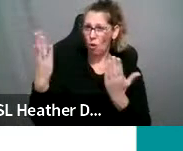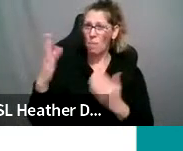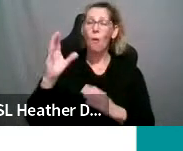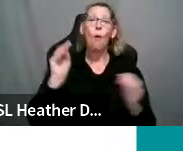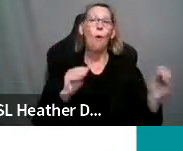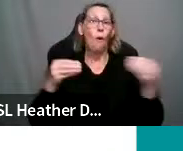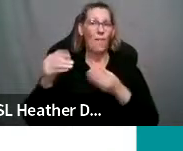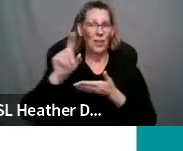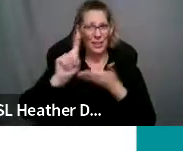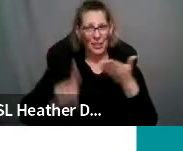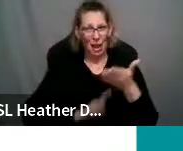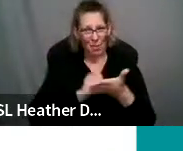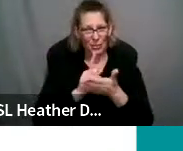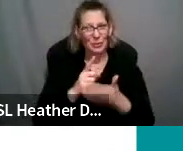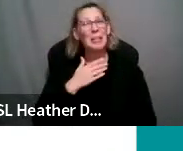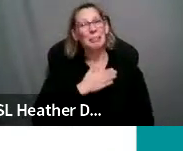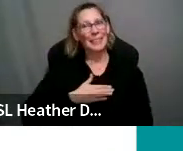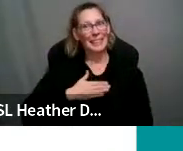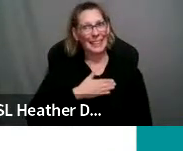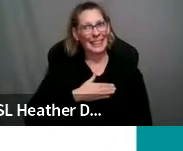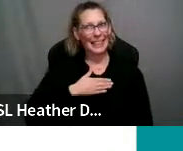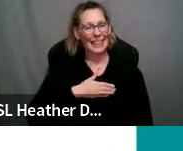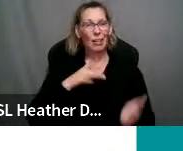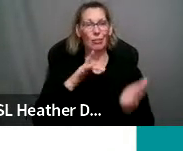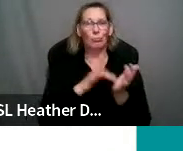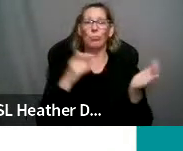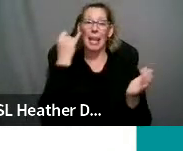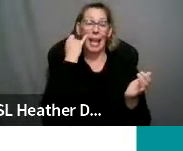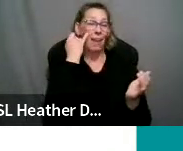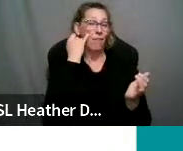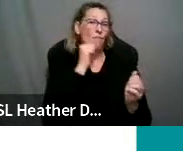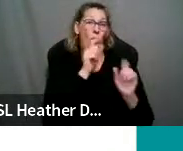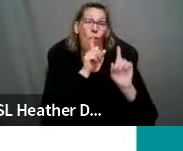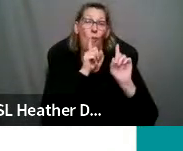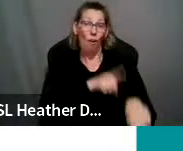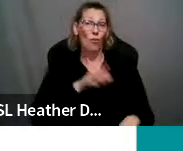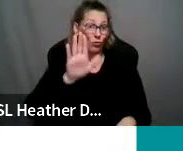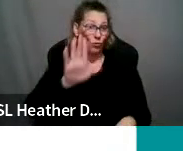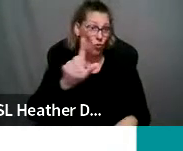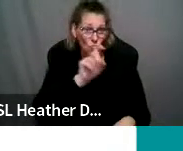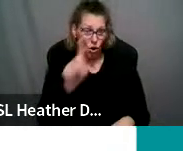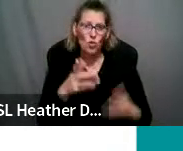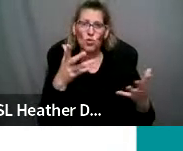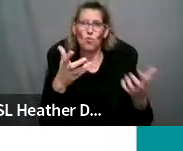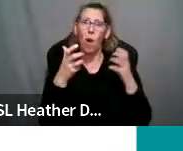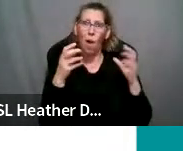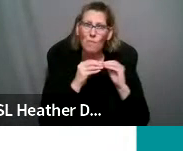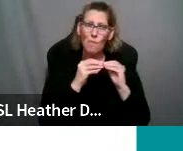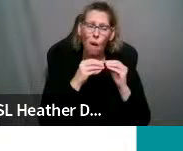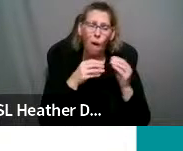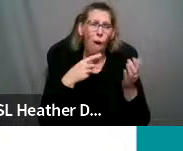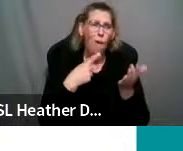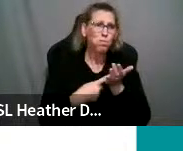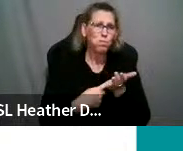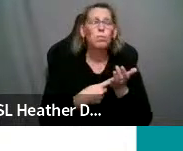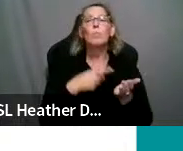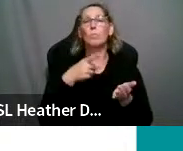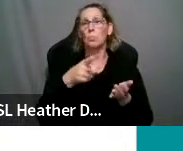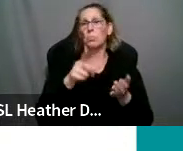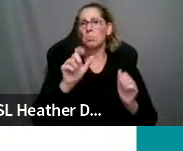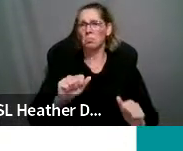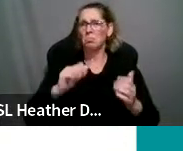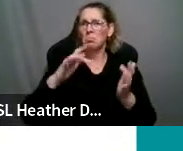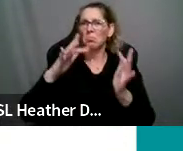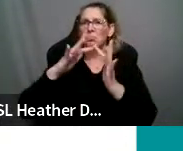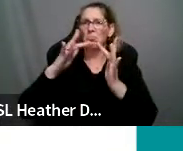So please do take advantage of that if we don't get to your question. And you want to get into the details. Office hours are a great opportunity to speak